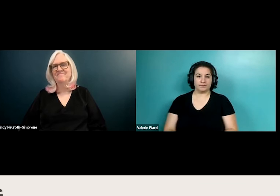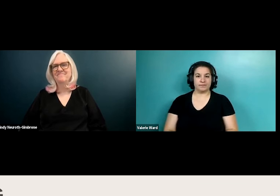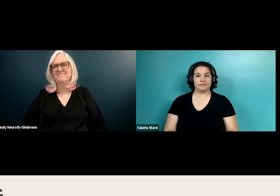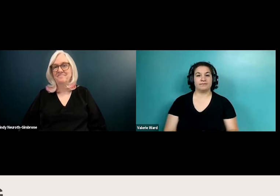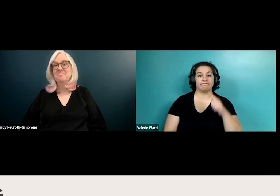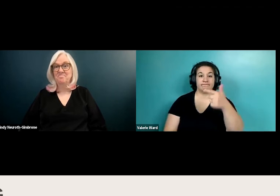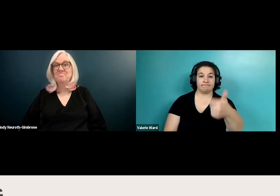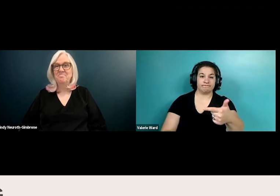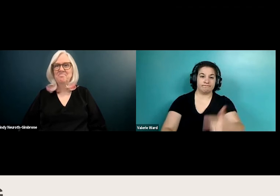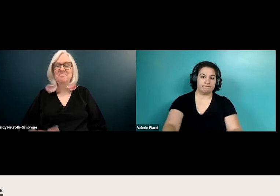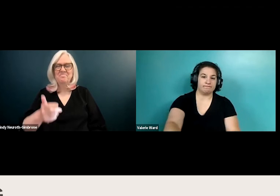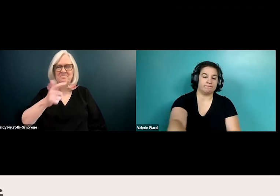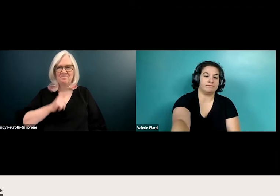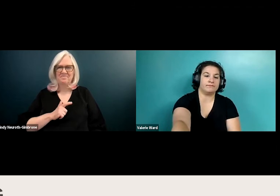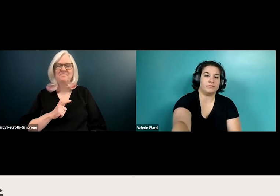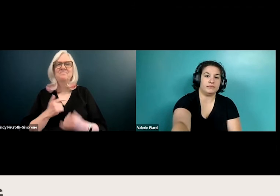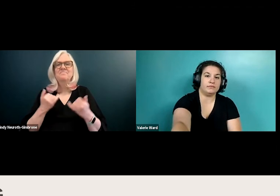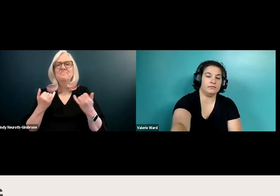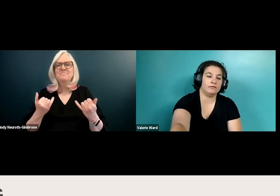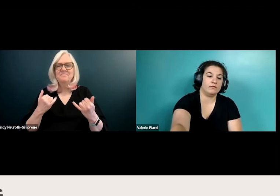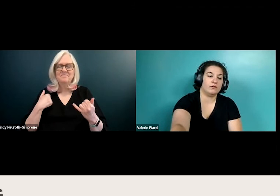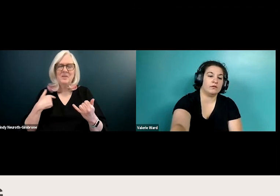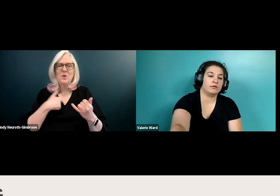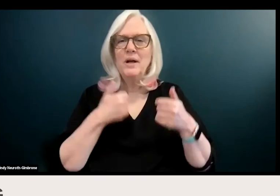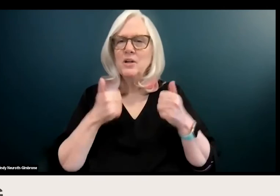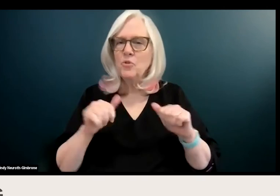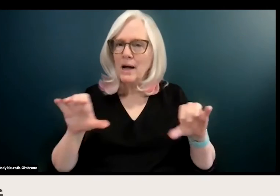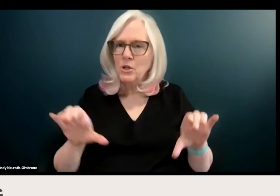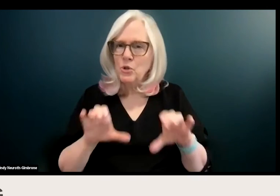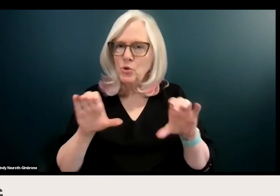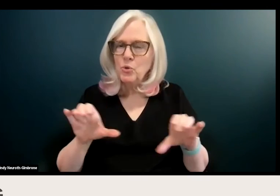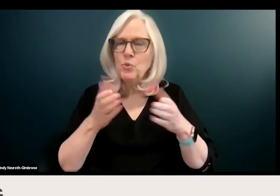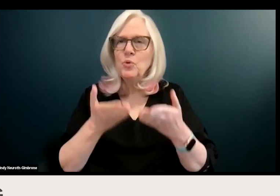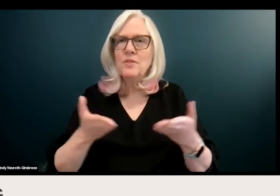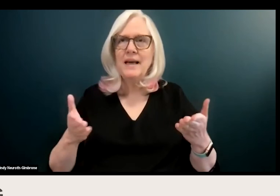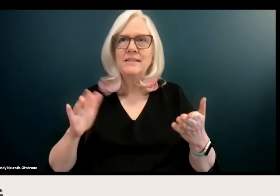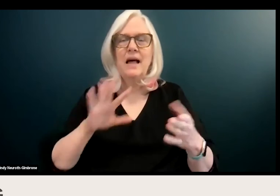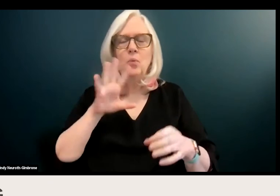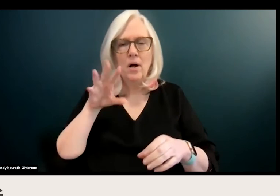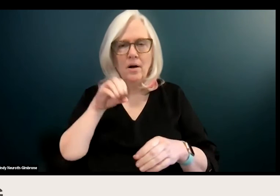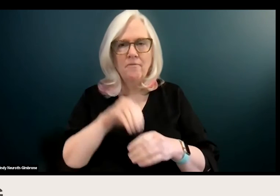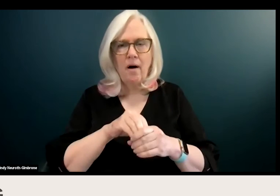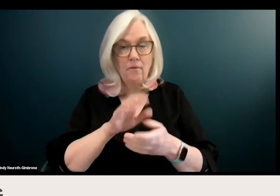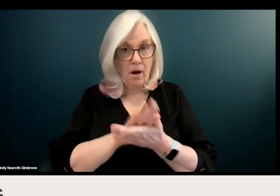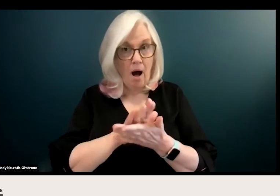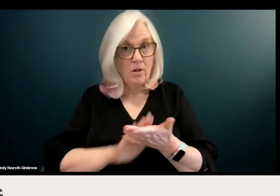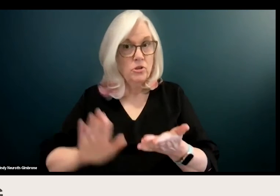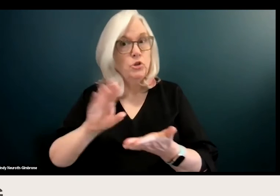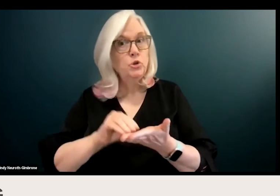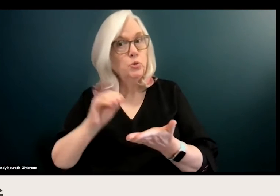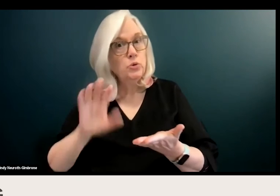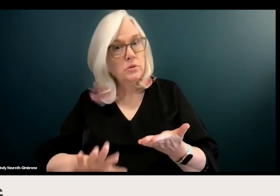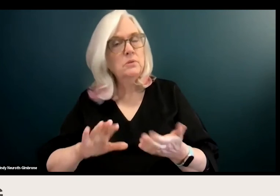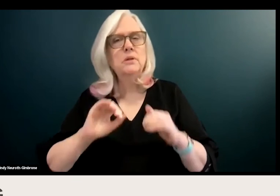And then we try to do things that involve college students, like with our canned topics. How does one thing affect a